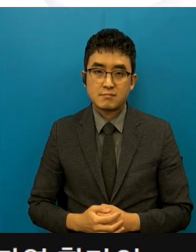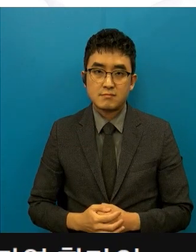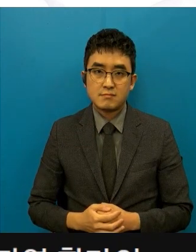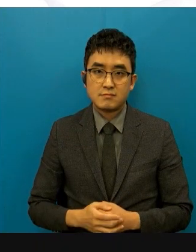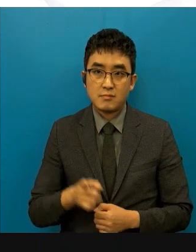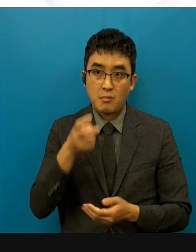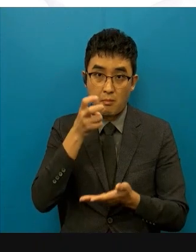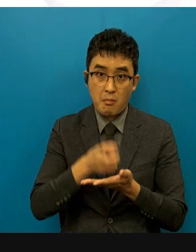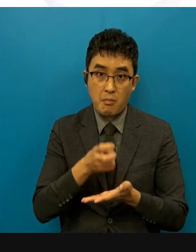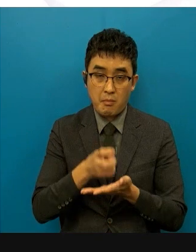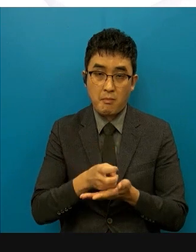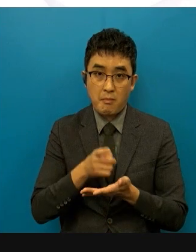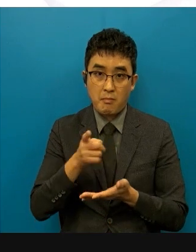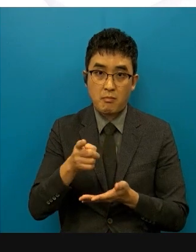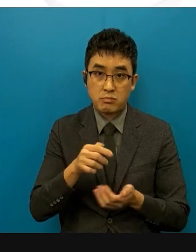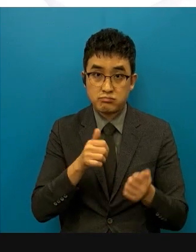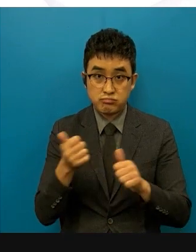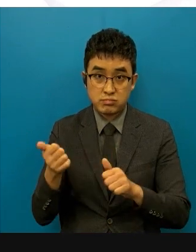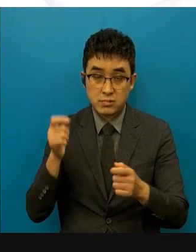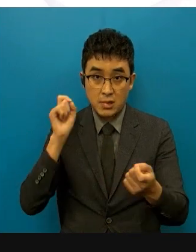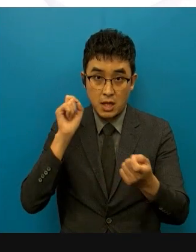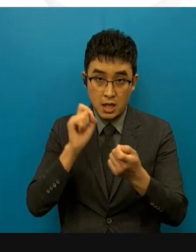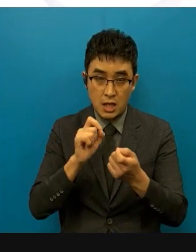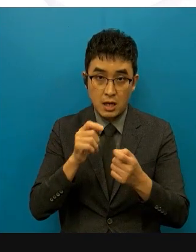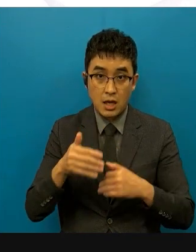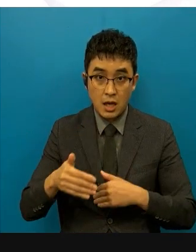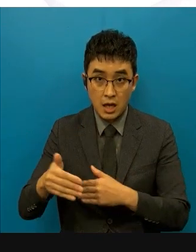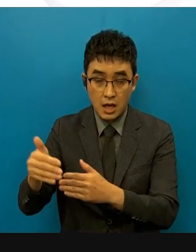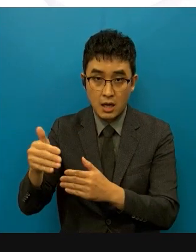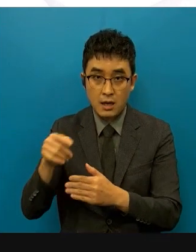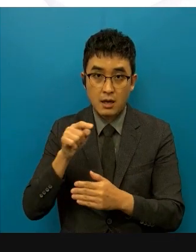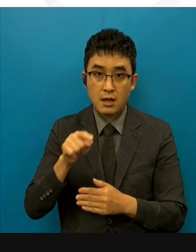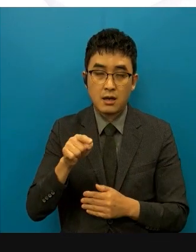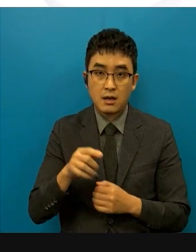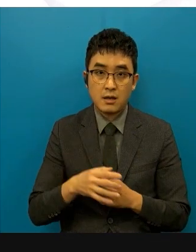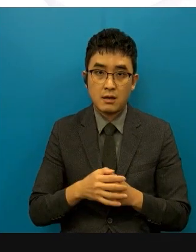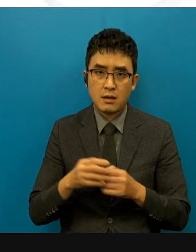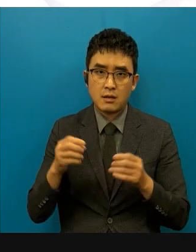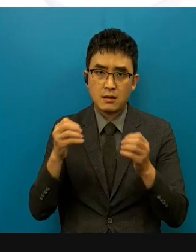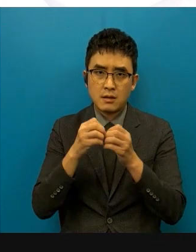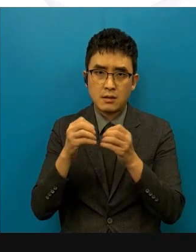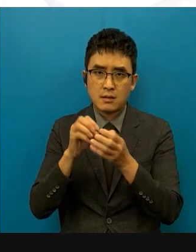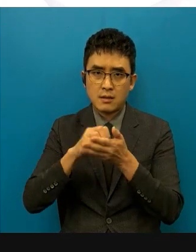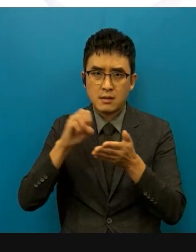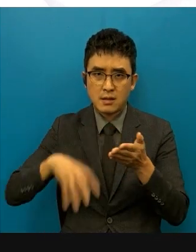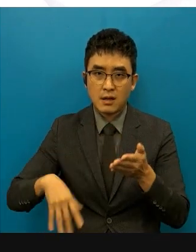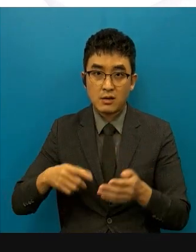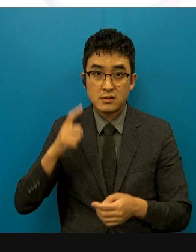Yeah.